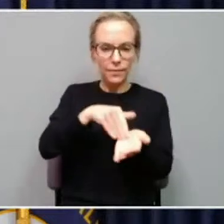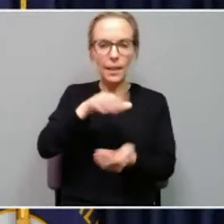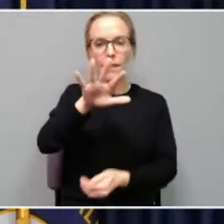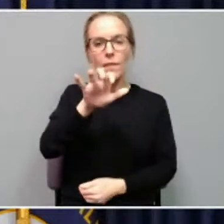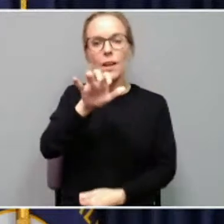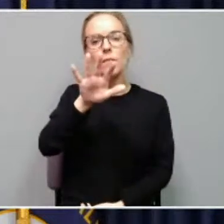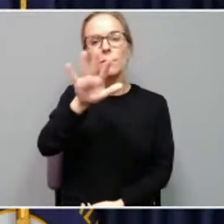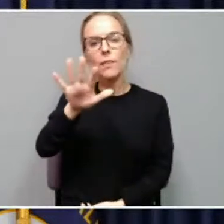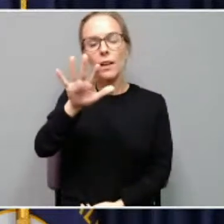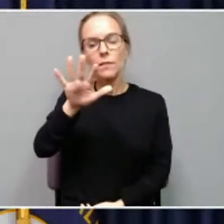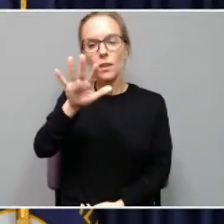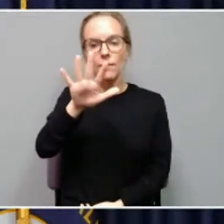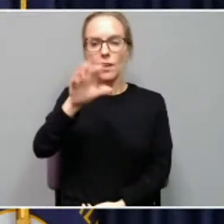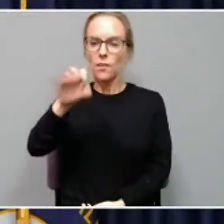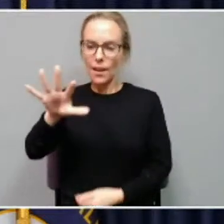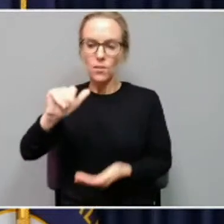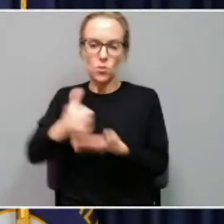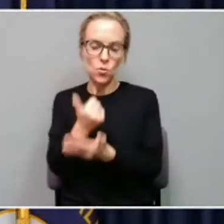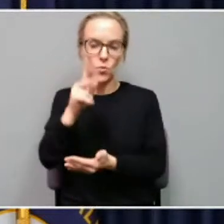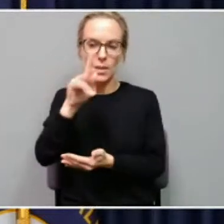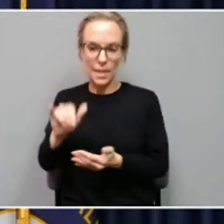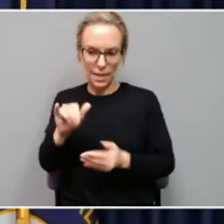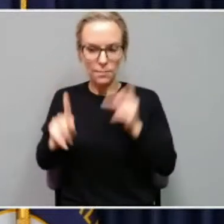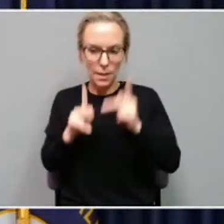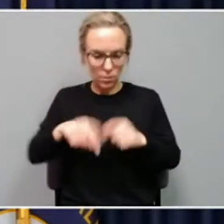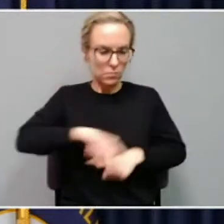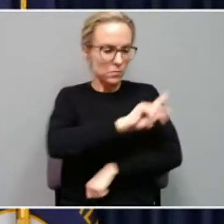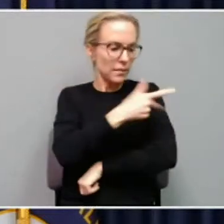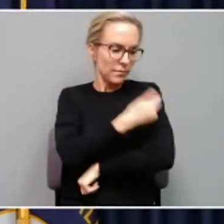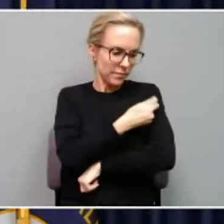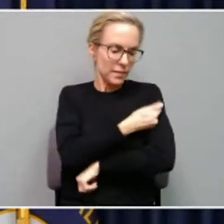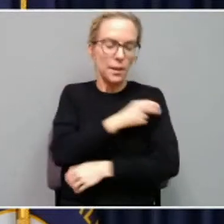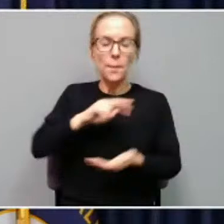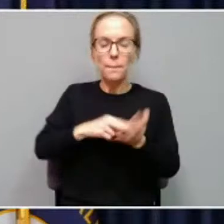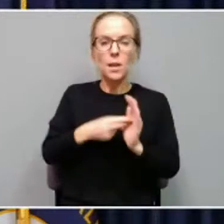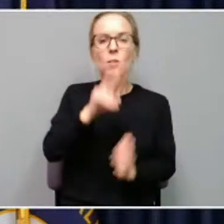27,505 new Kentuckians vaccinated. That brings us to